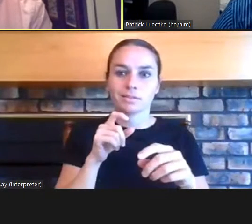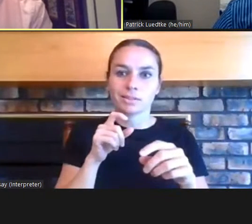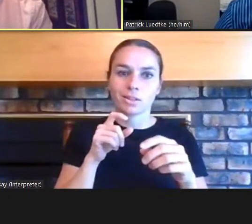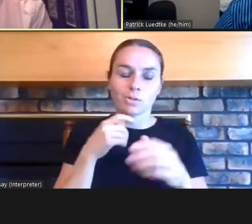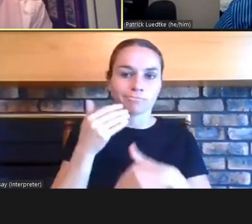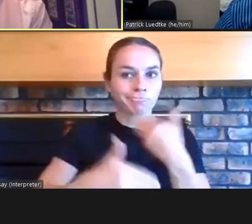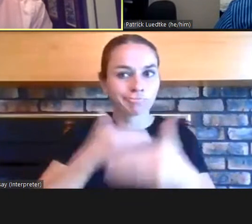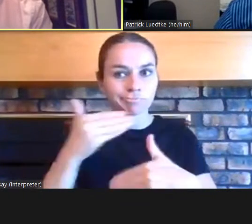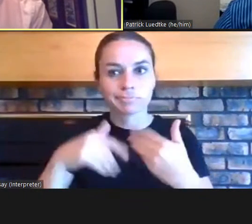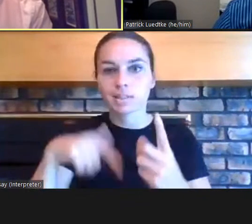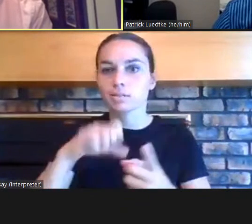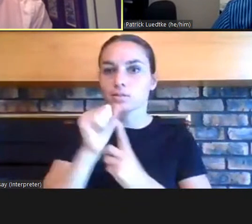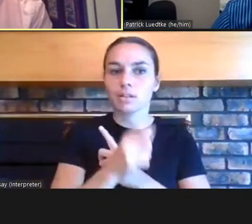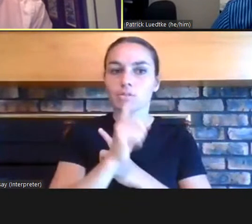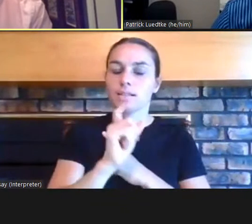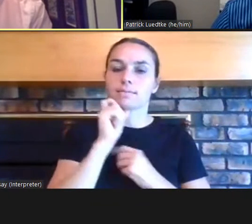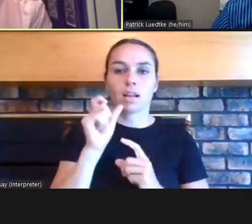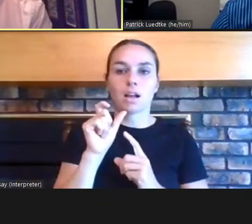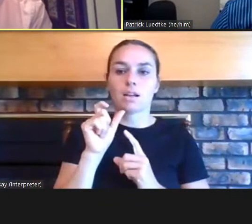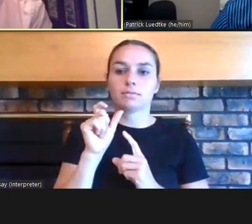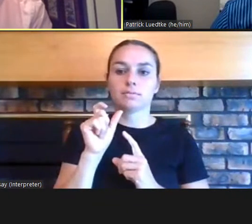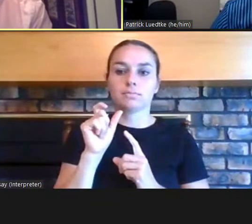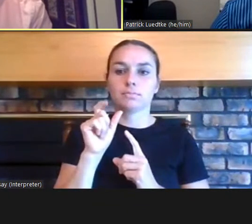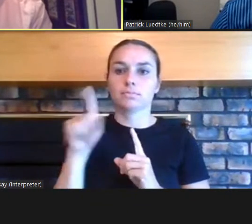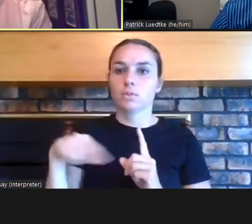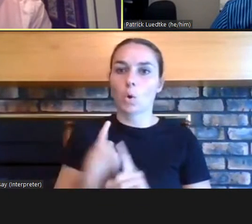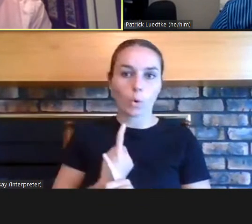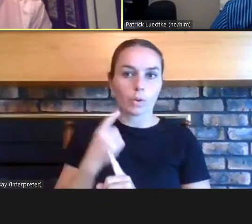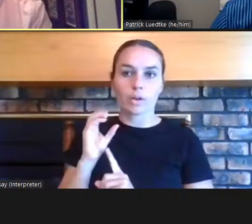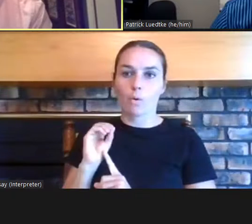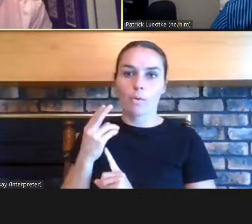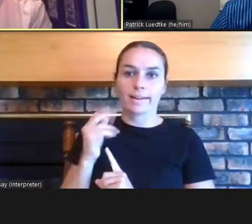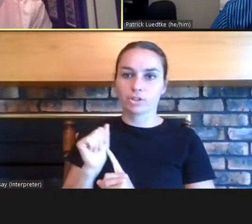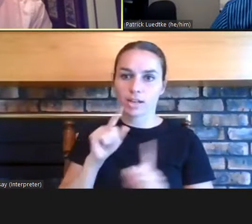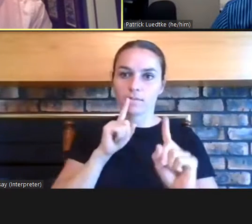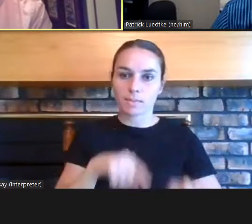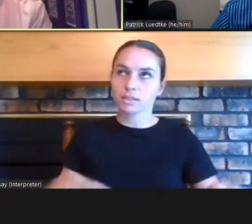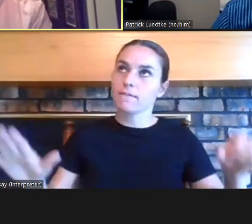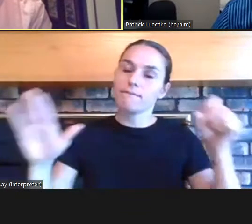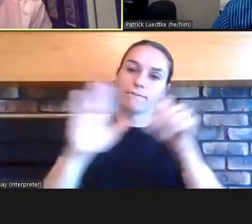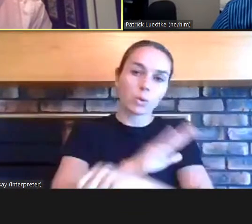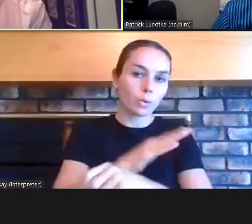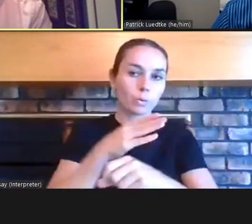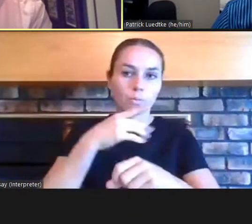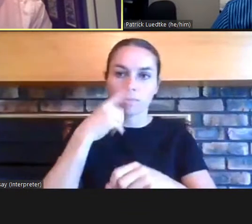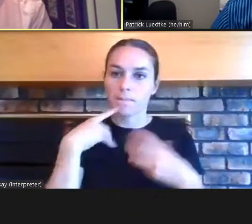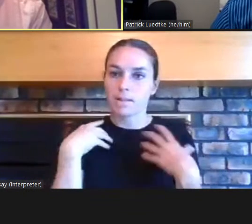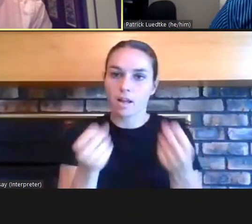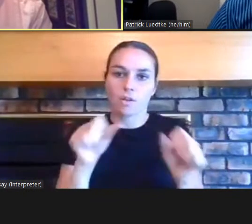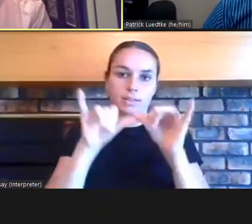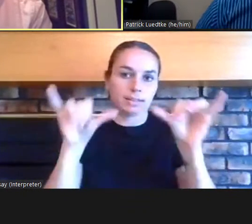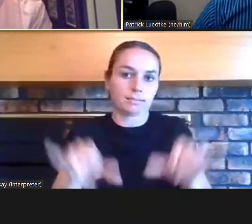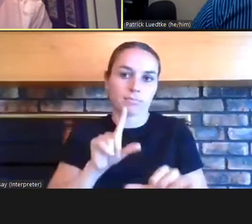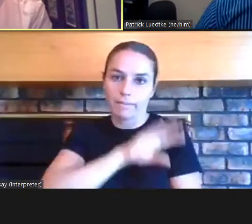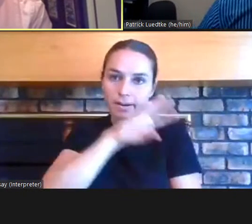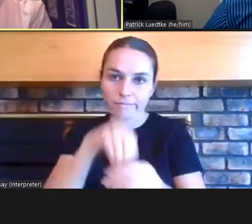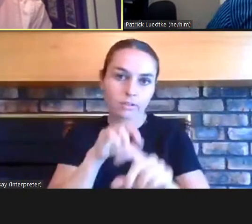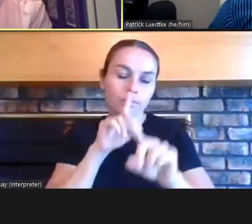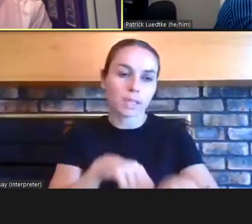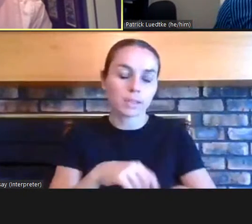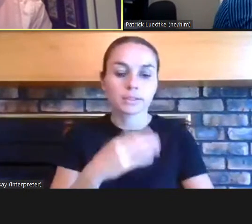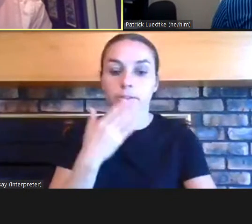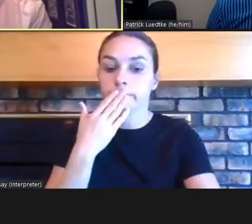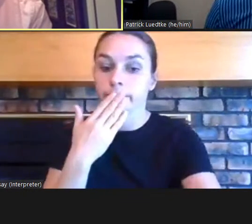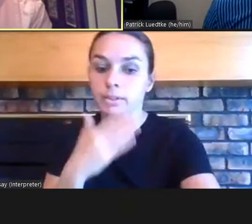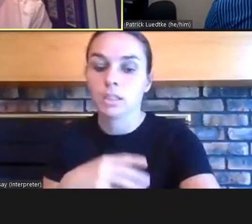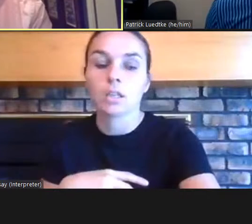This is not an OHA response. This is truly a public health system, all hands on deck response. And so we will continue this